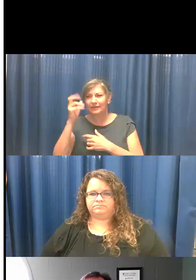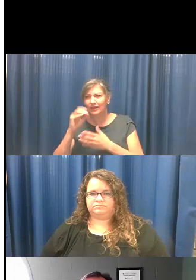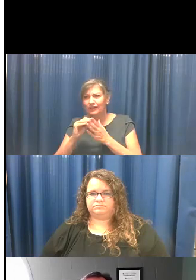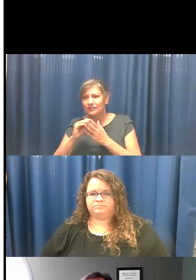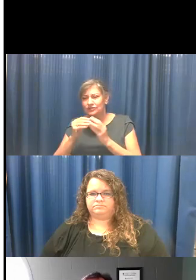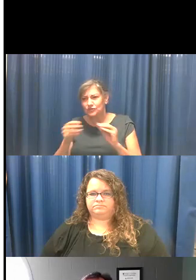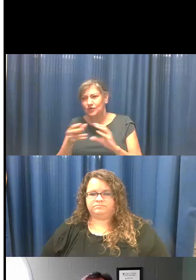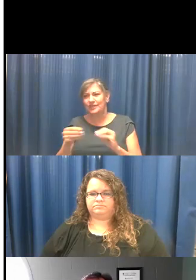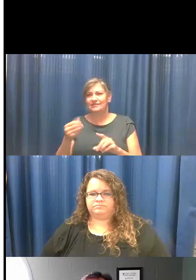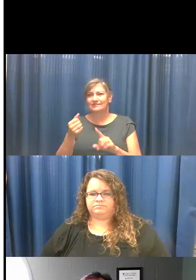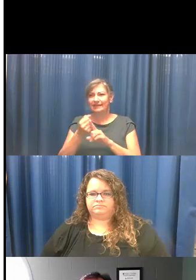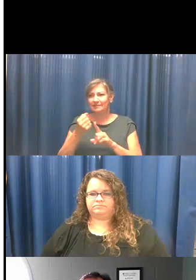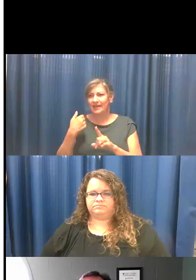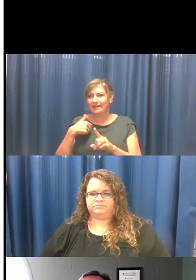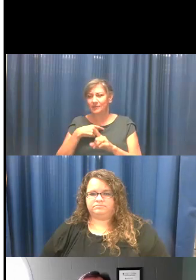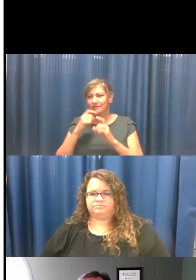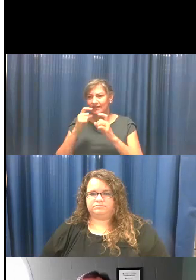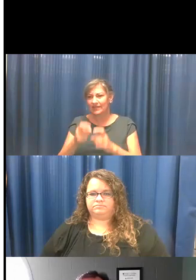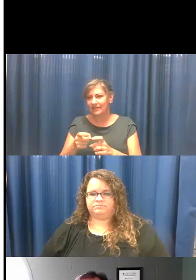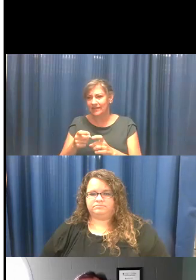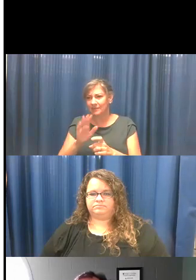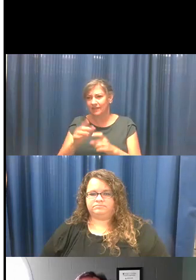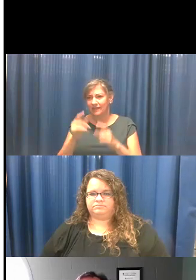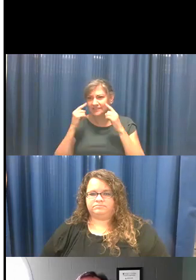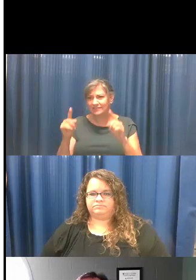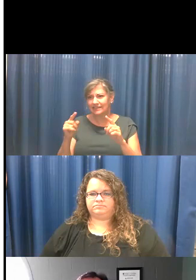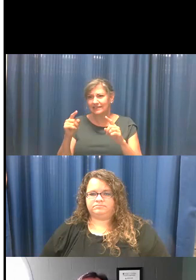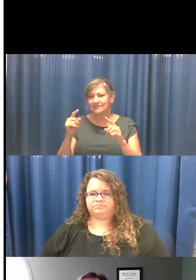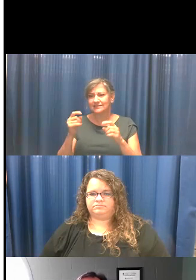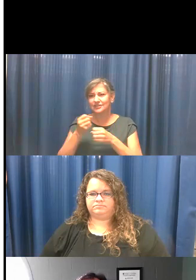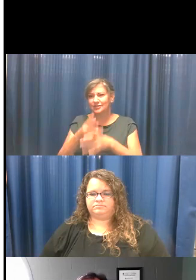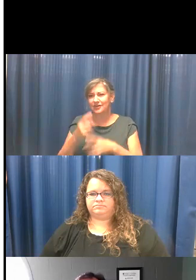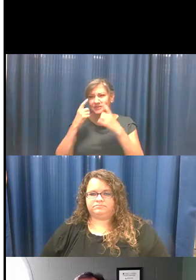that we've been able to have collectively on their success.